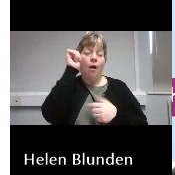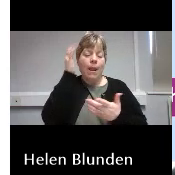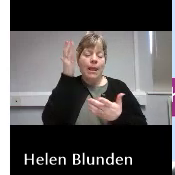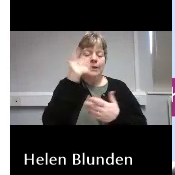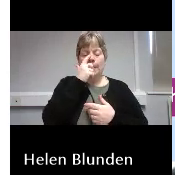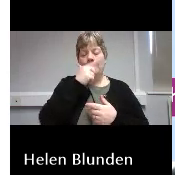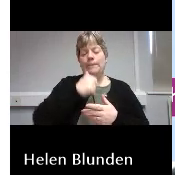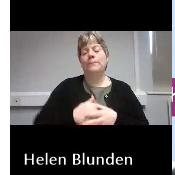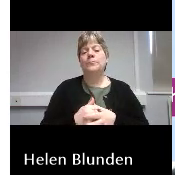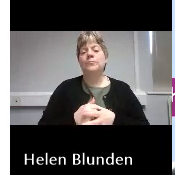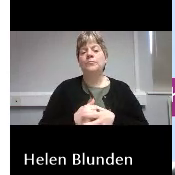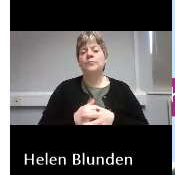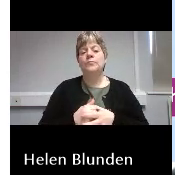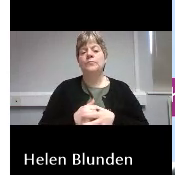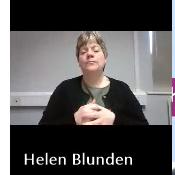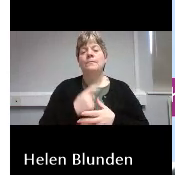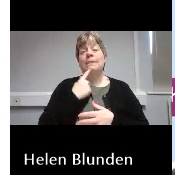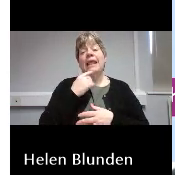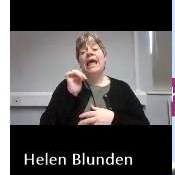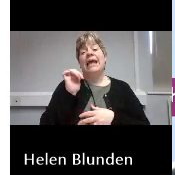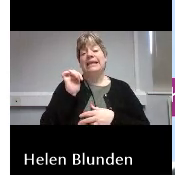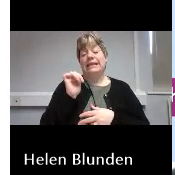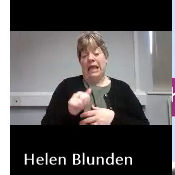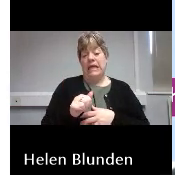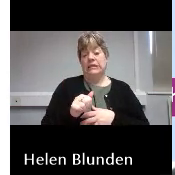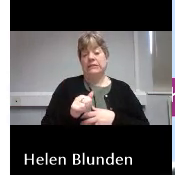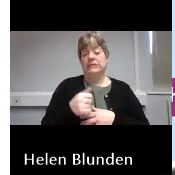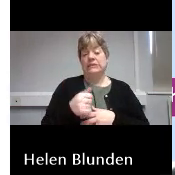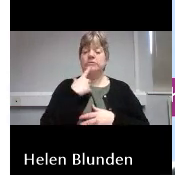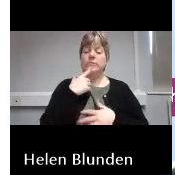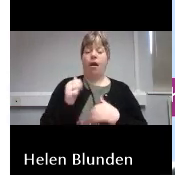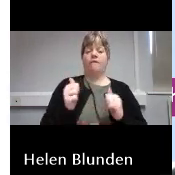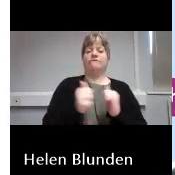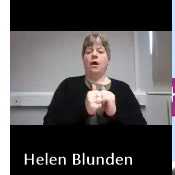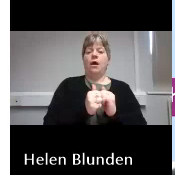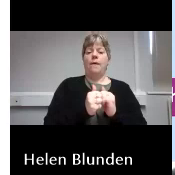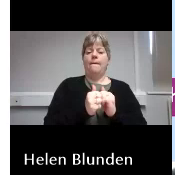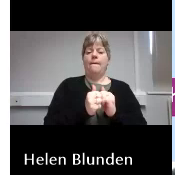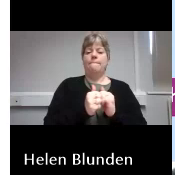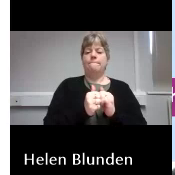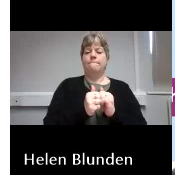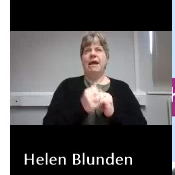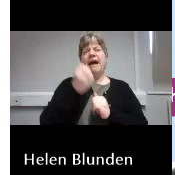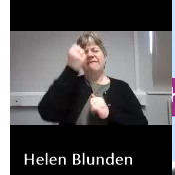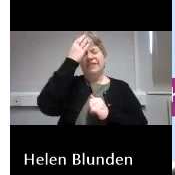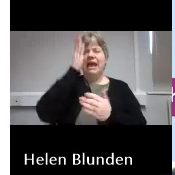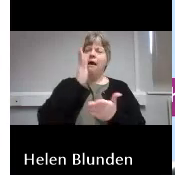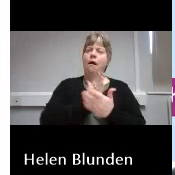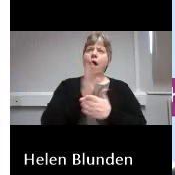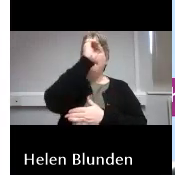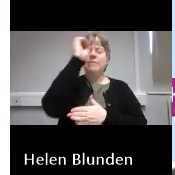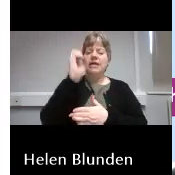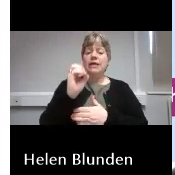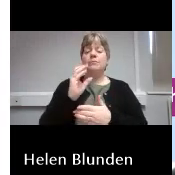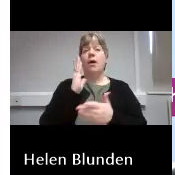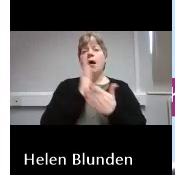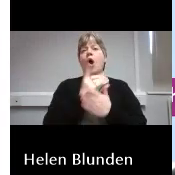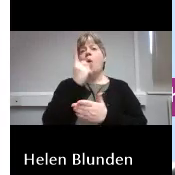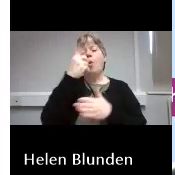the question. So yes, I can confirm that I forget what the percentage was at the top, but 1 in